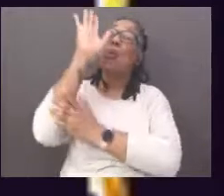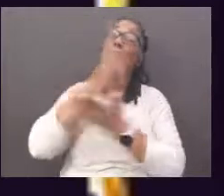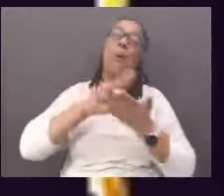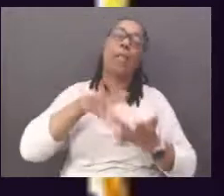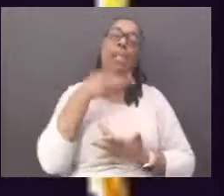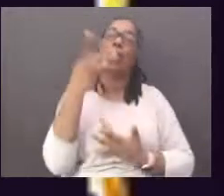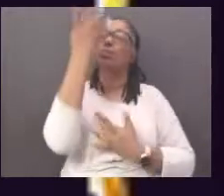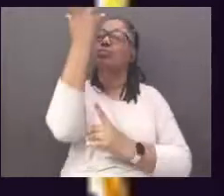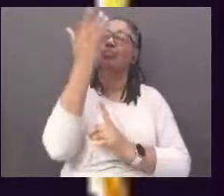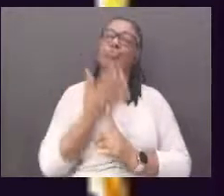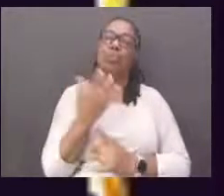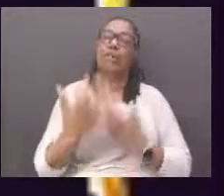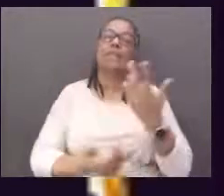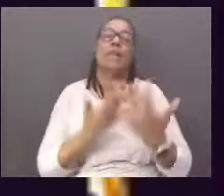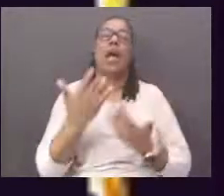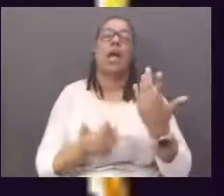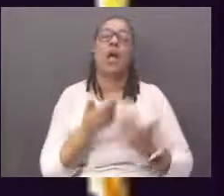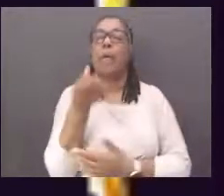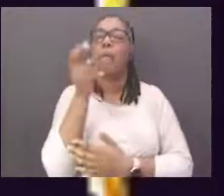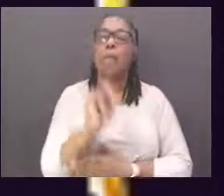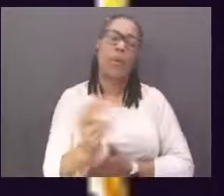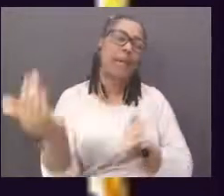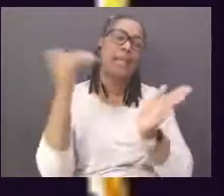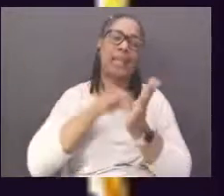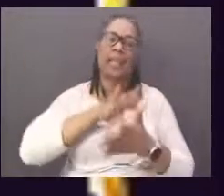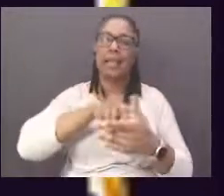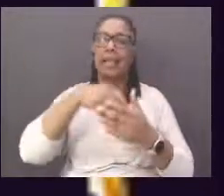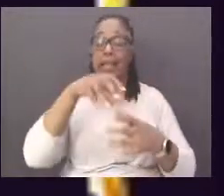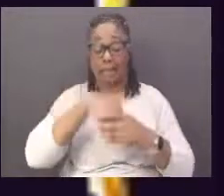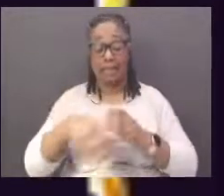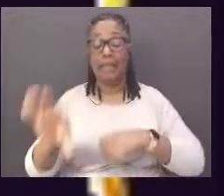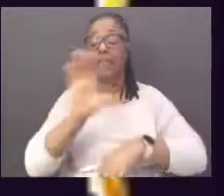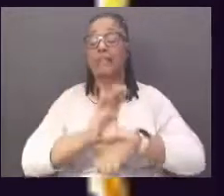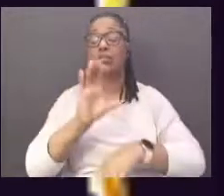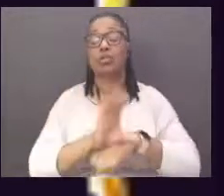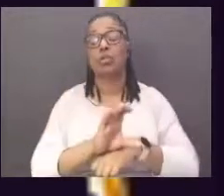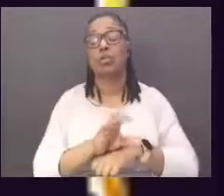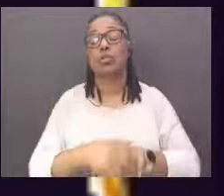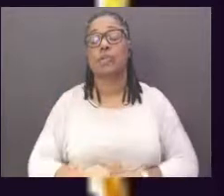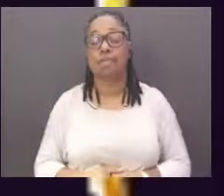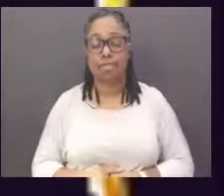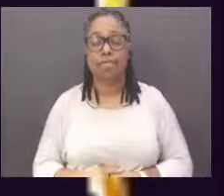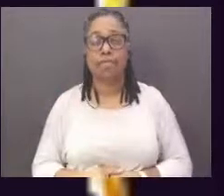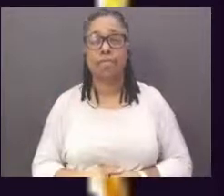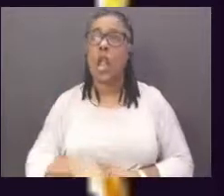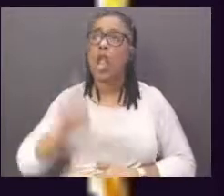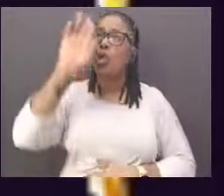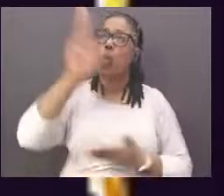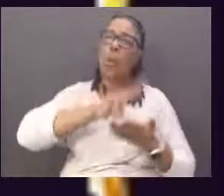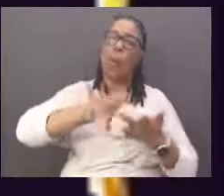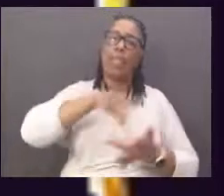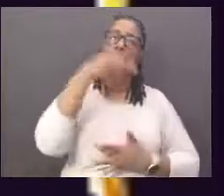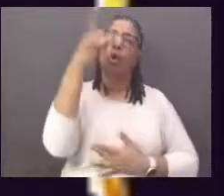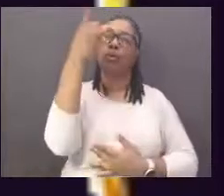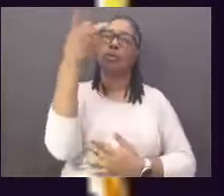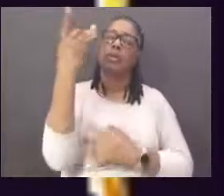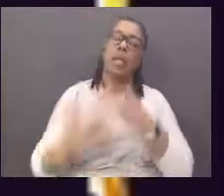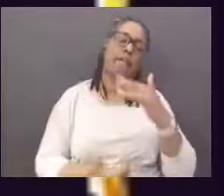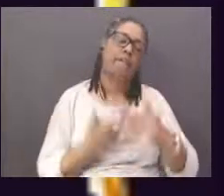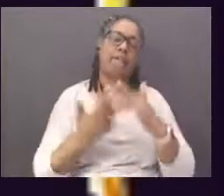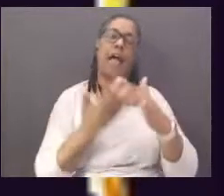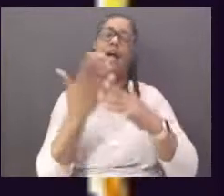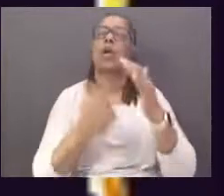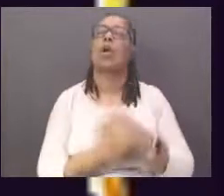your church once again. Let the fire of the Holy Ghost burn within First Baptist